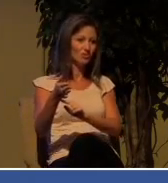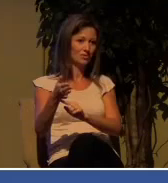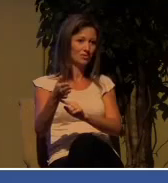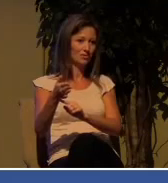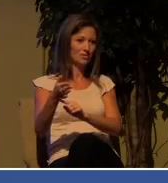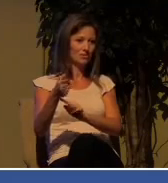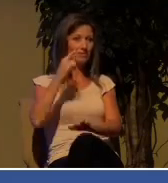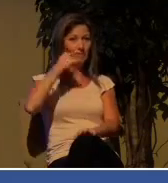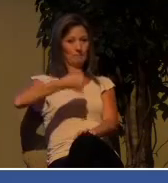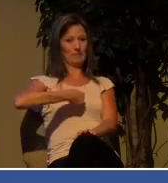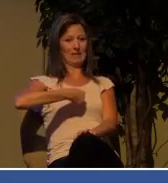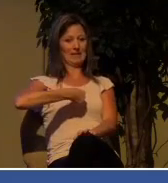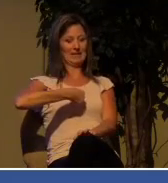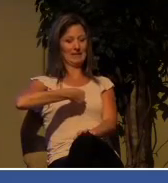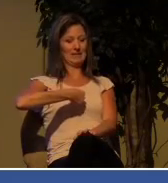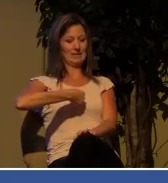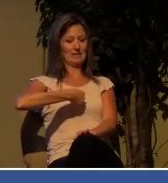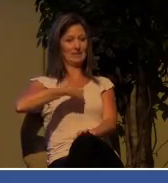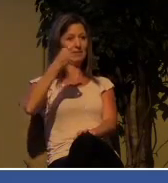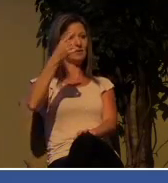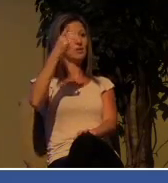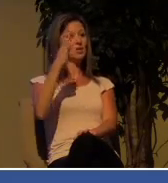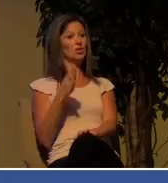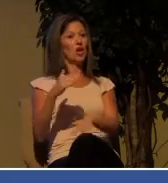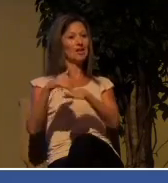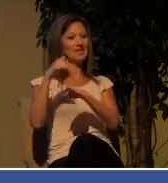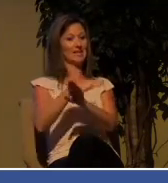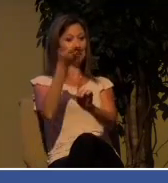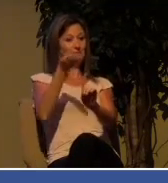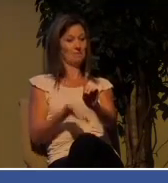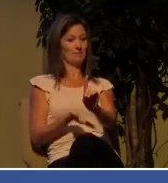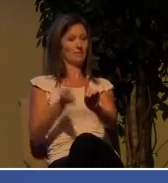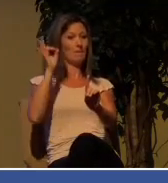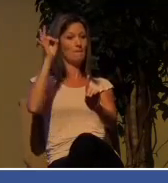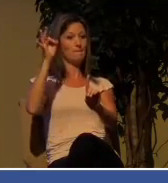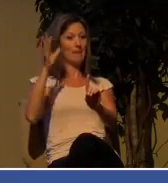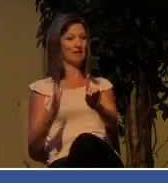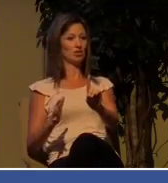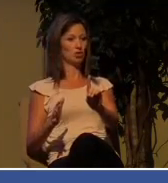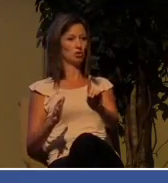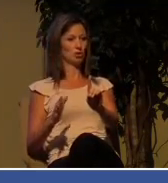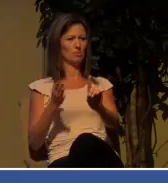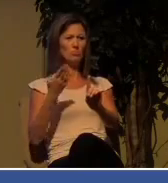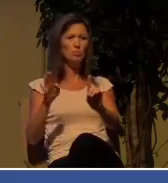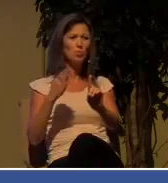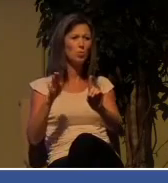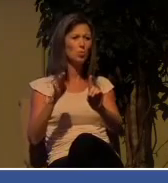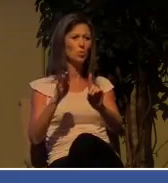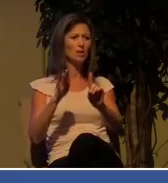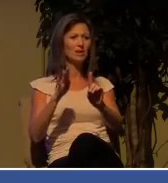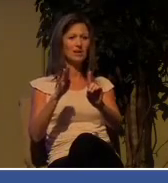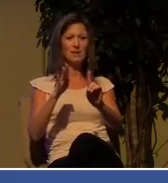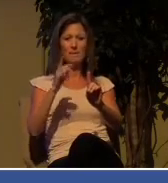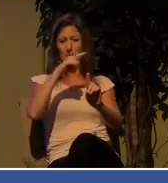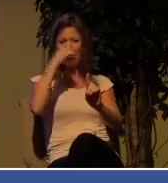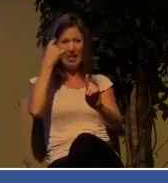For me, God sent a pastor who had burn marks and black and blue marks on his